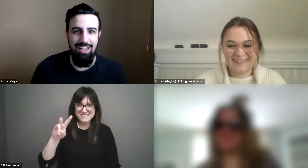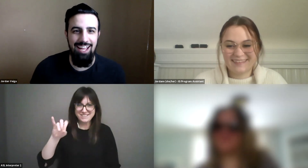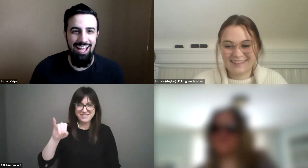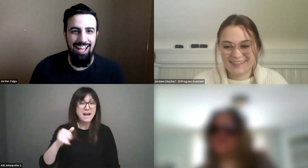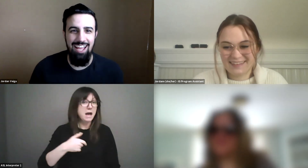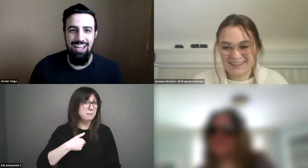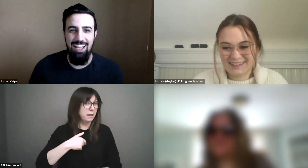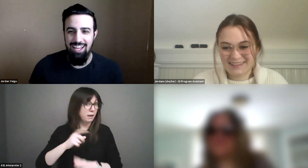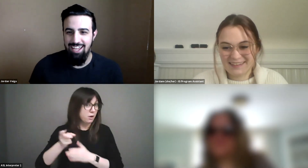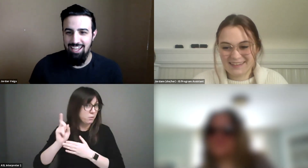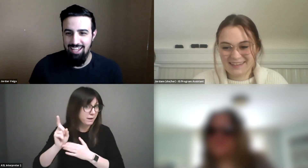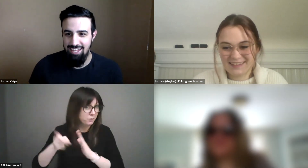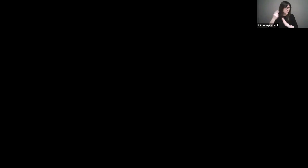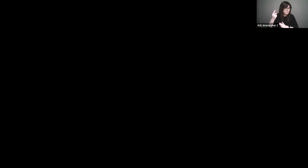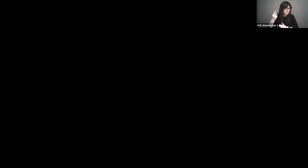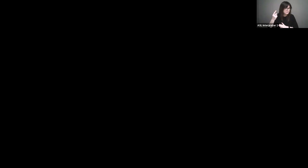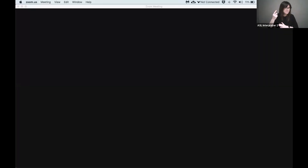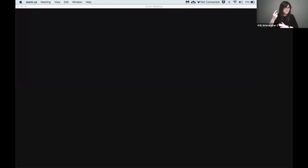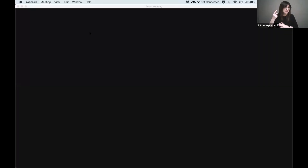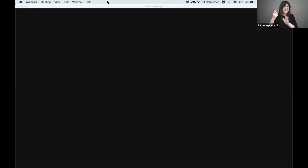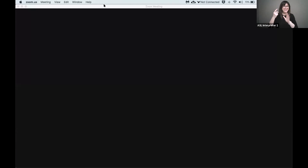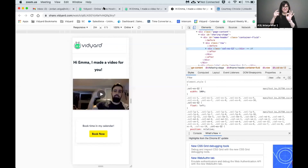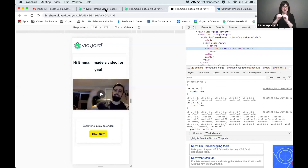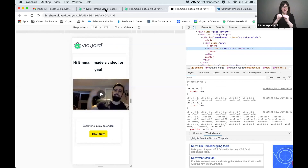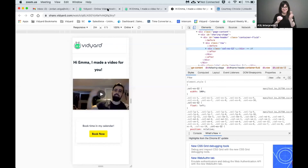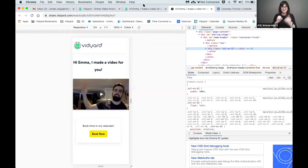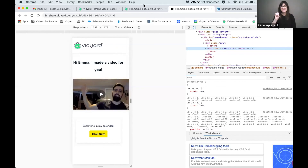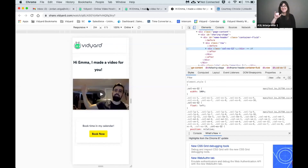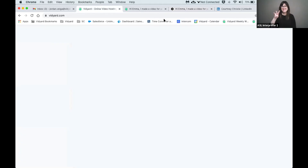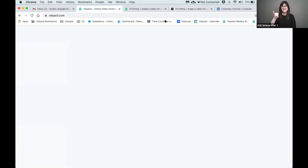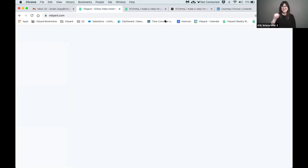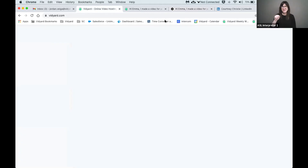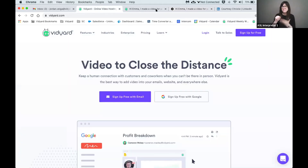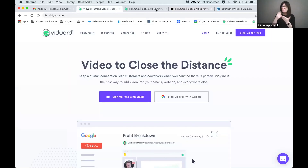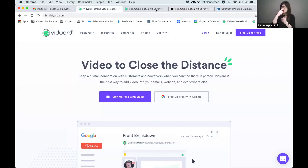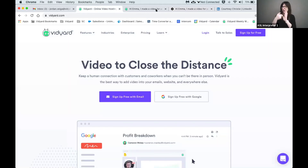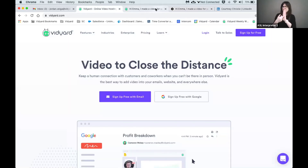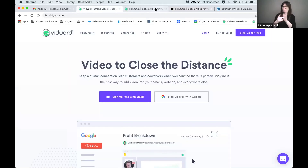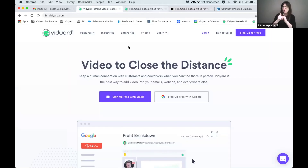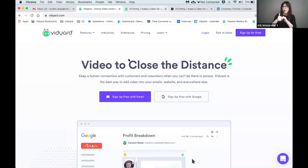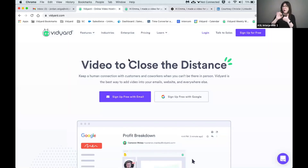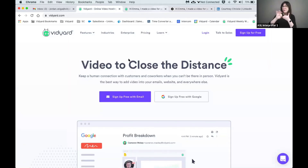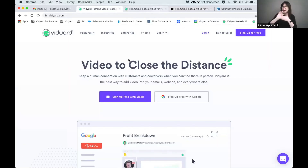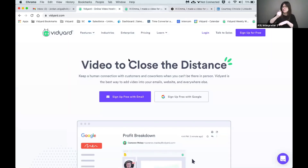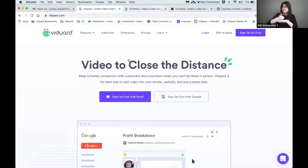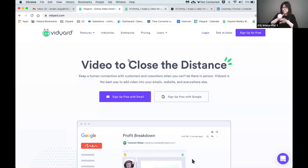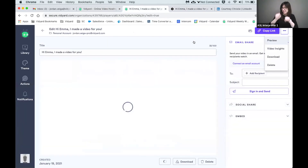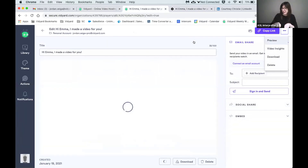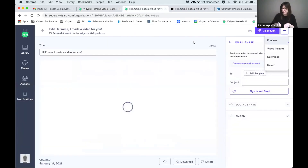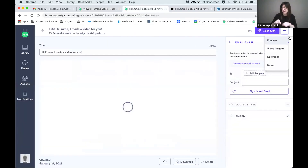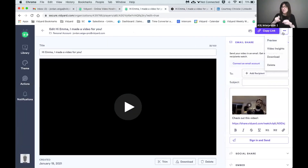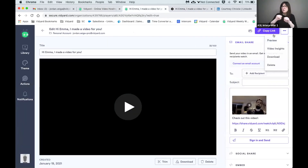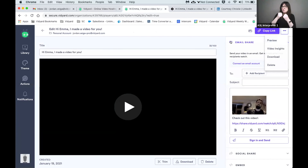I'm about to say have a nice afternoon. Excellent. So Sylvia has a question. Can you show us how to set up those accounts, social media,